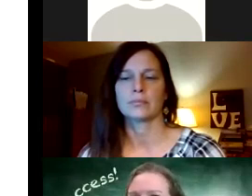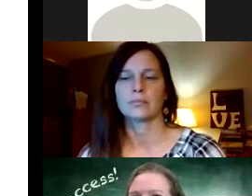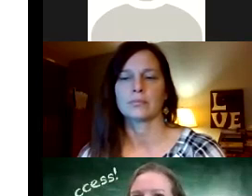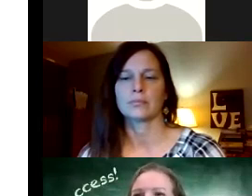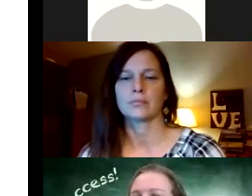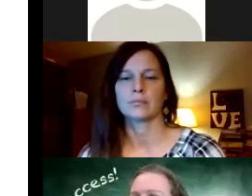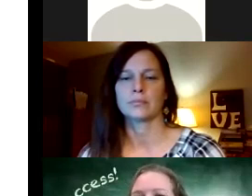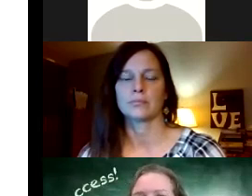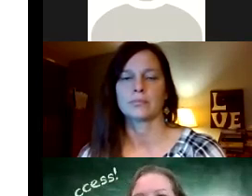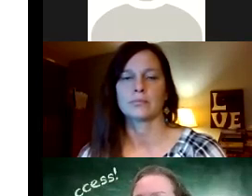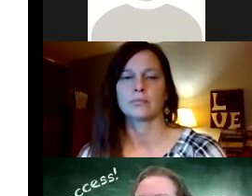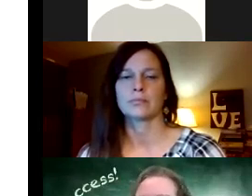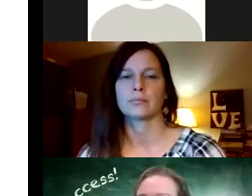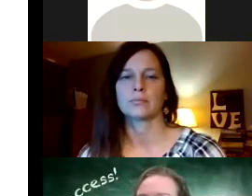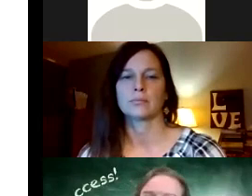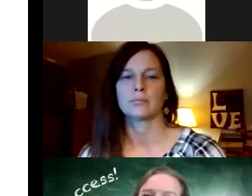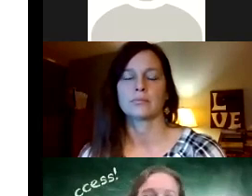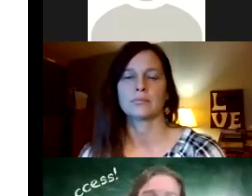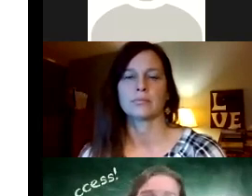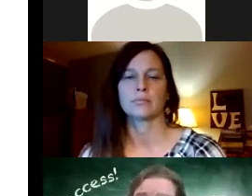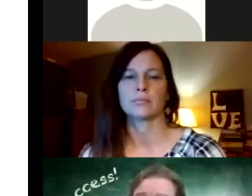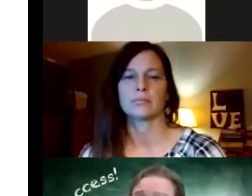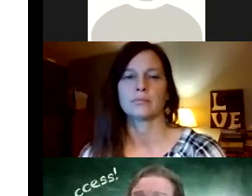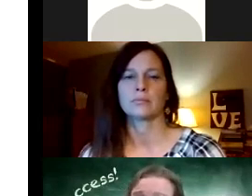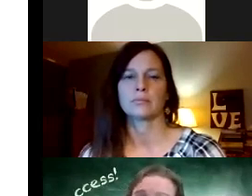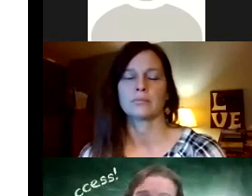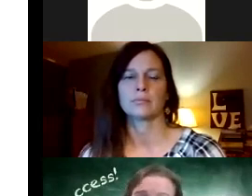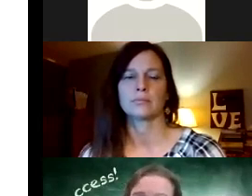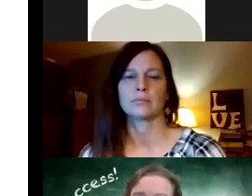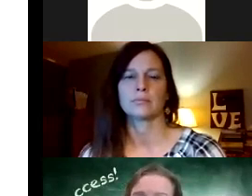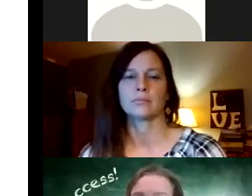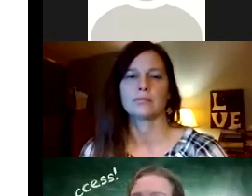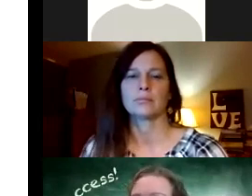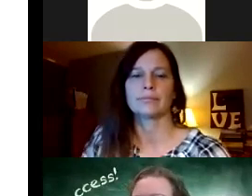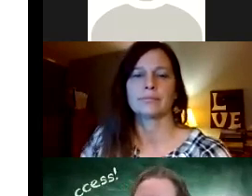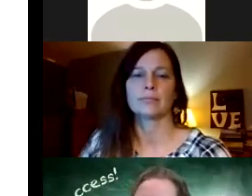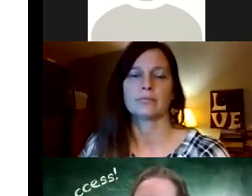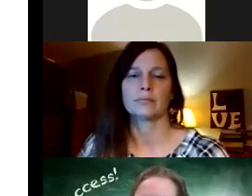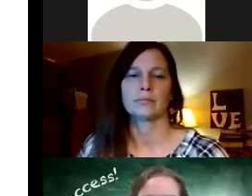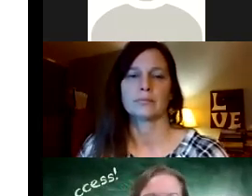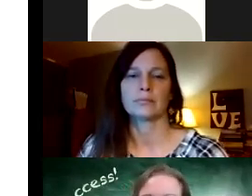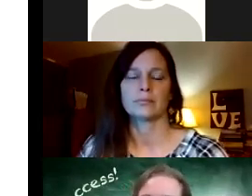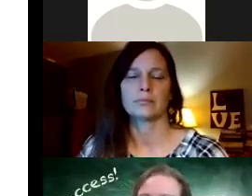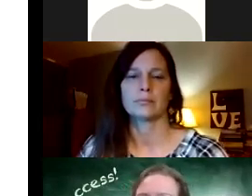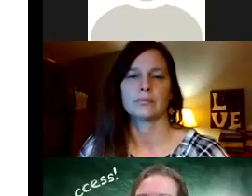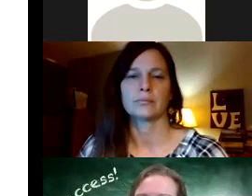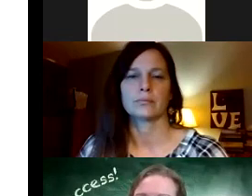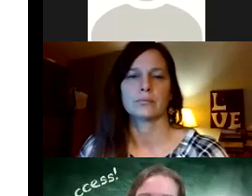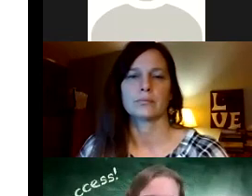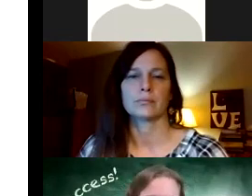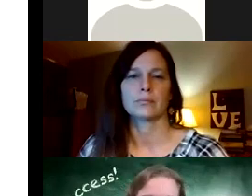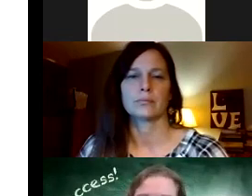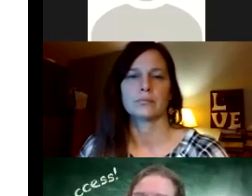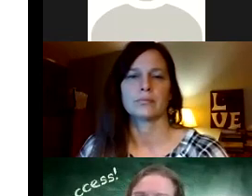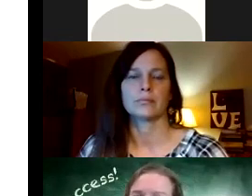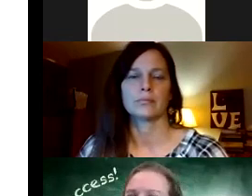next child. Once you create an FSA ID, that's tied to you and your social security number. So similarly, if you're a parent and